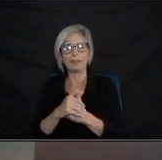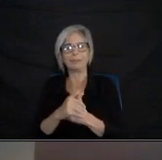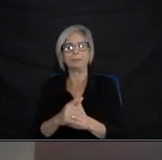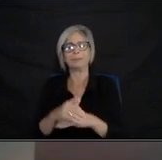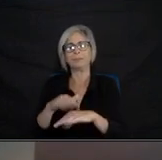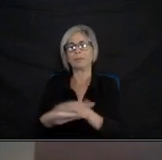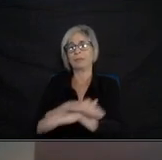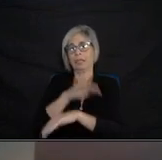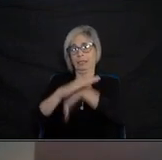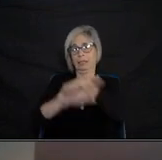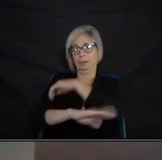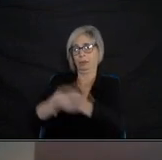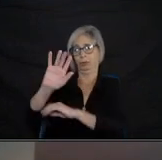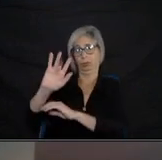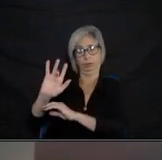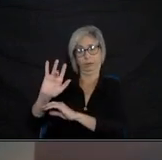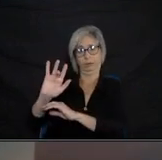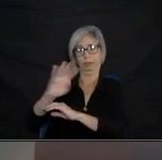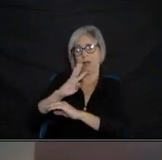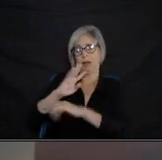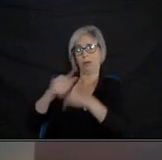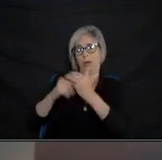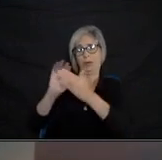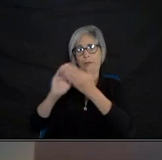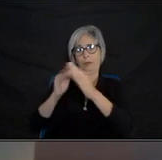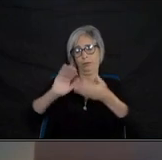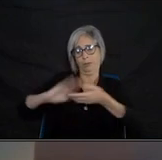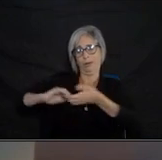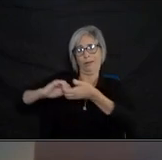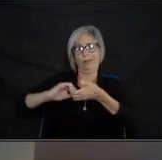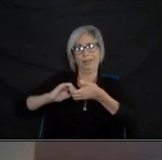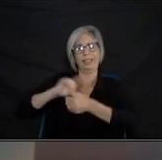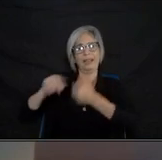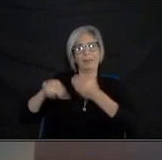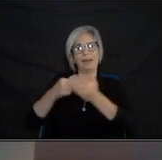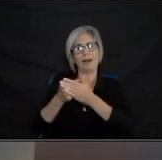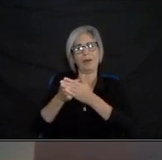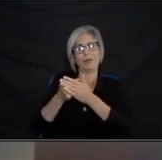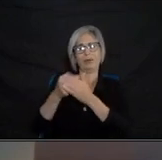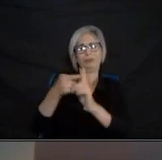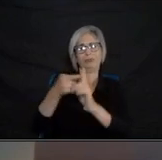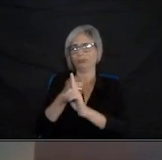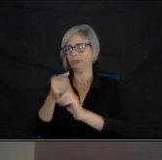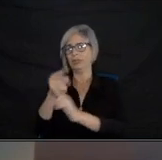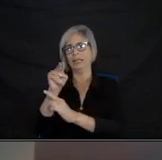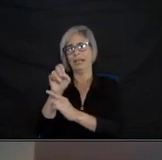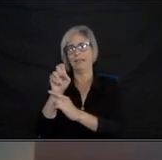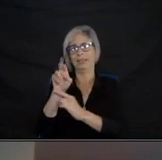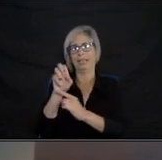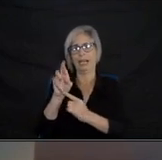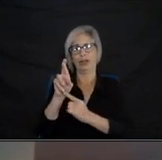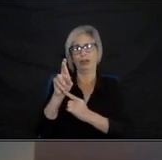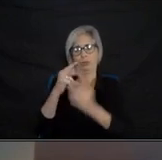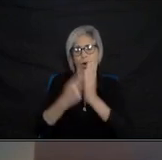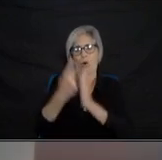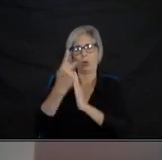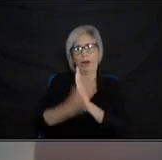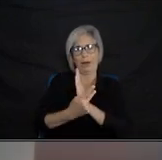On the 25th, I spoke with community partners in regards to the Navigator program. With